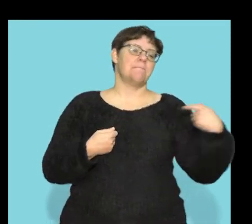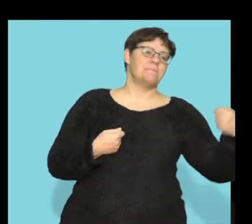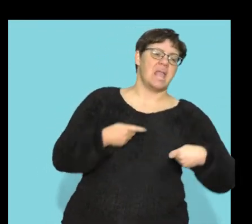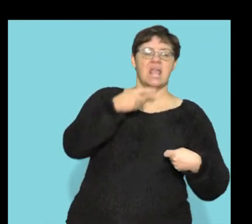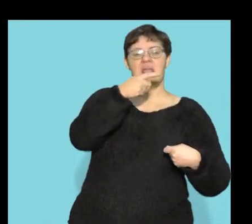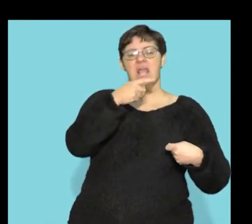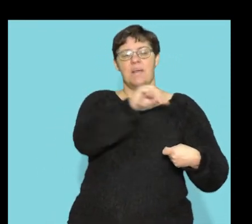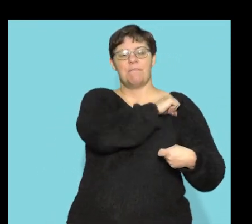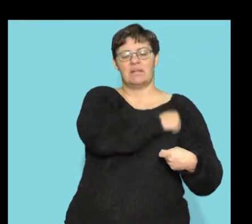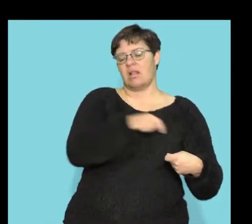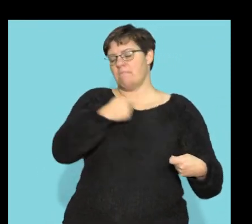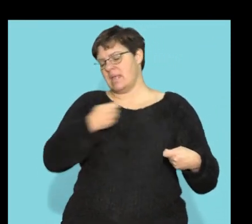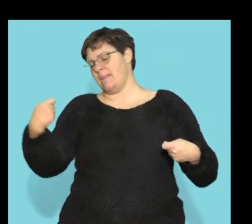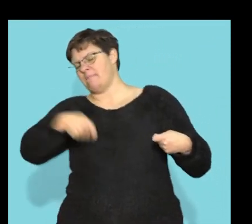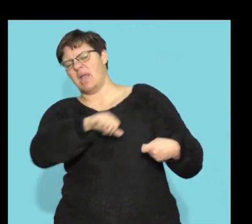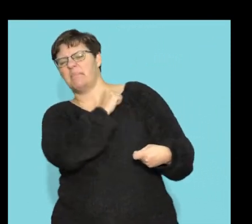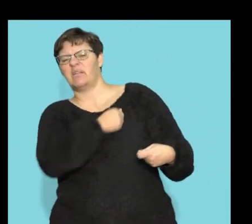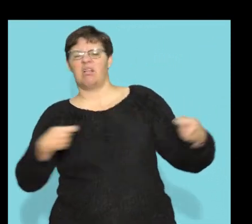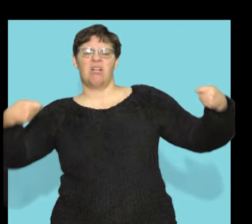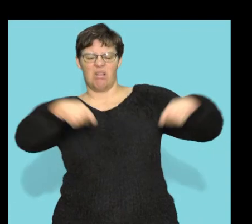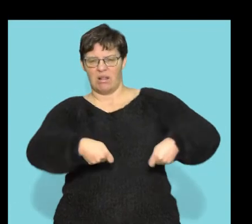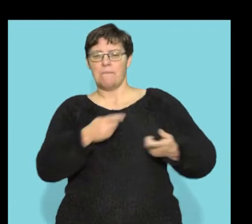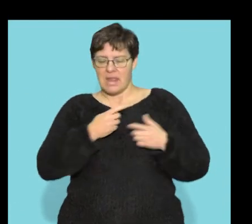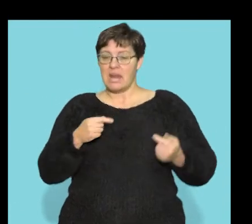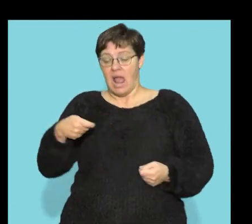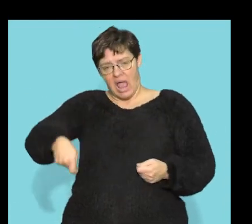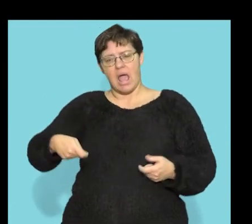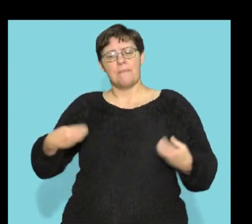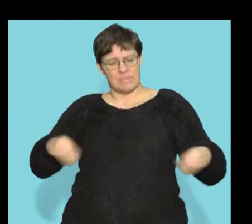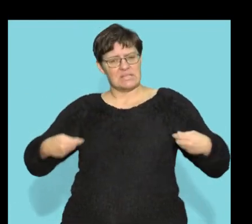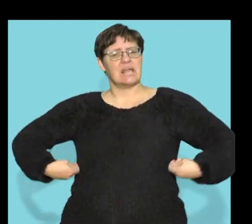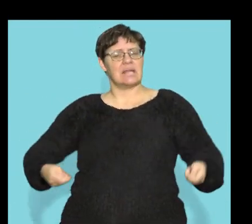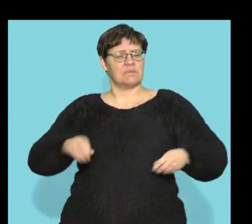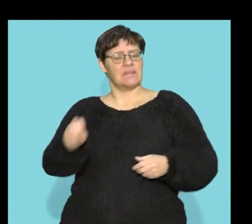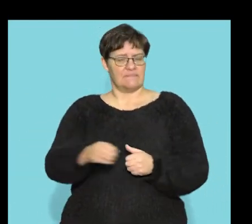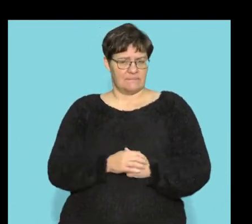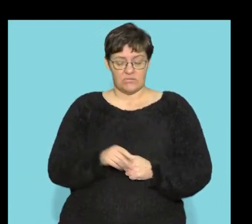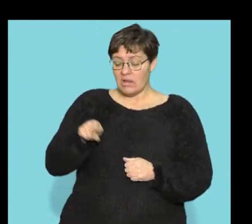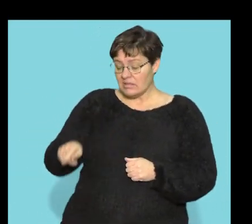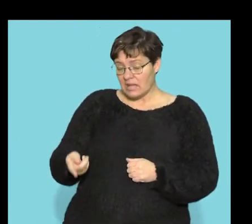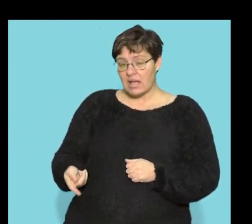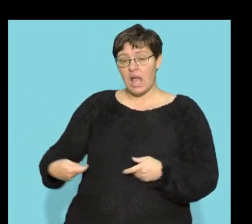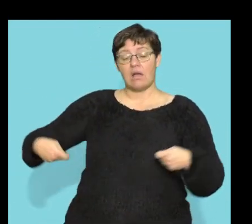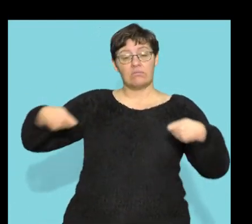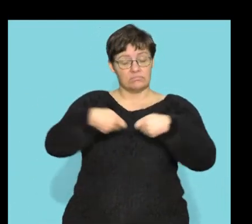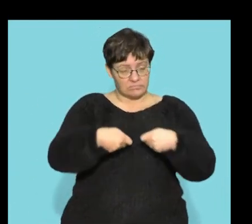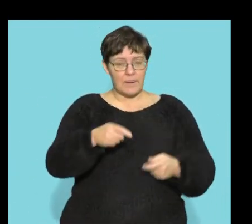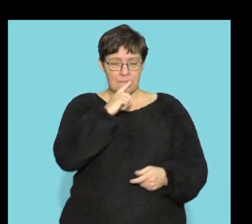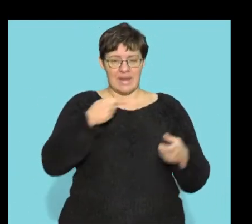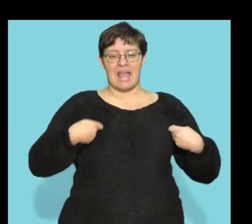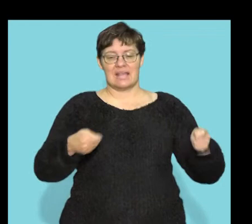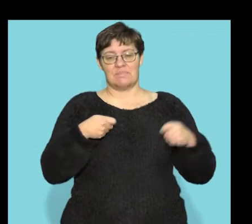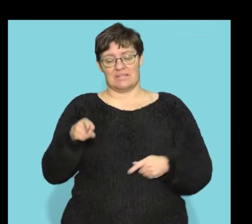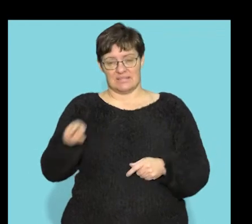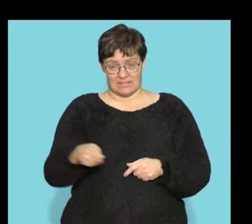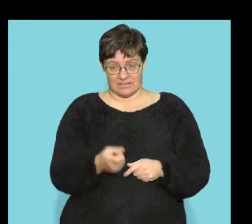it's an expense to the business. Therefore, employer's contribution is an expense. Understand